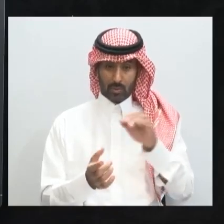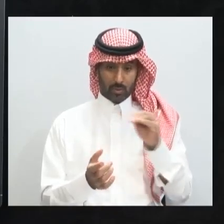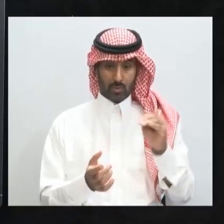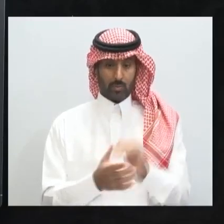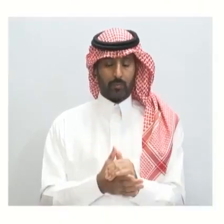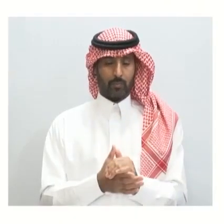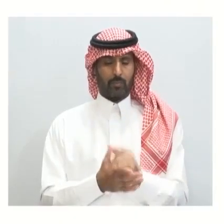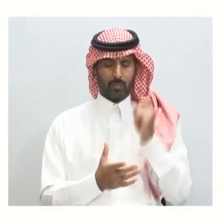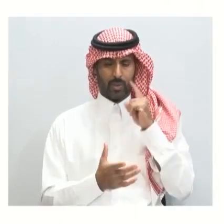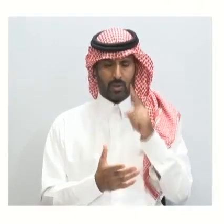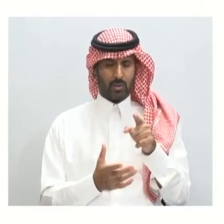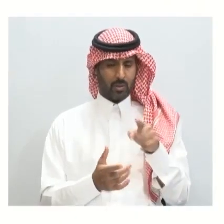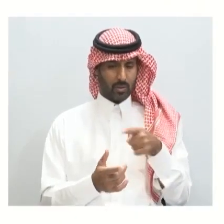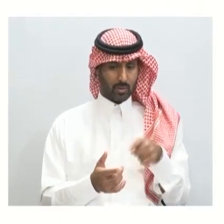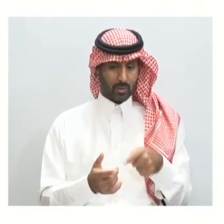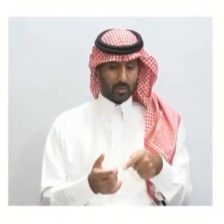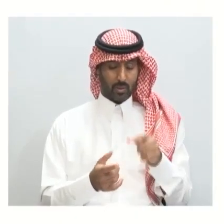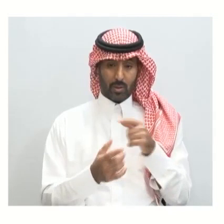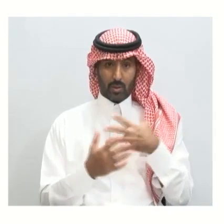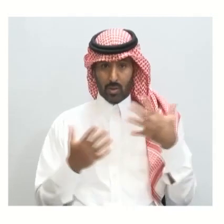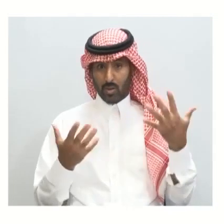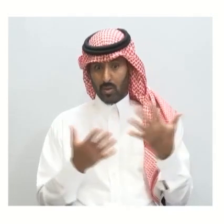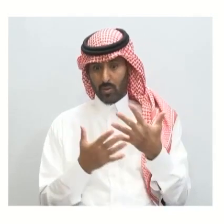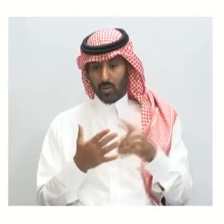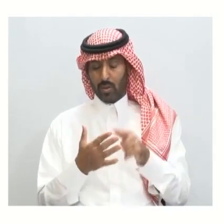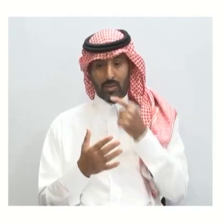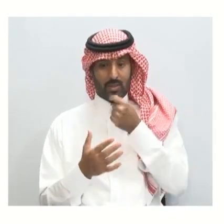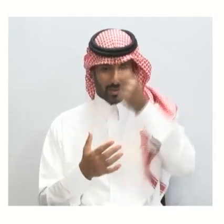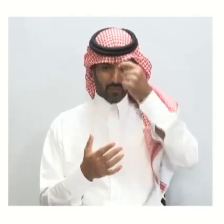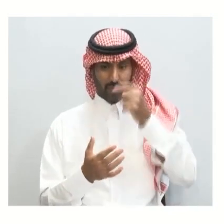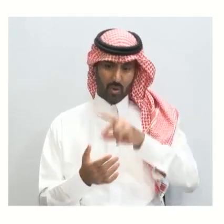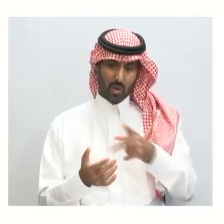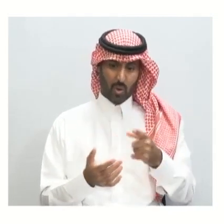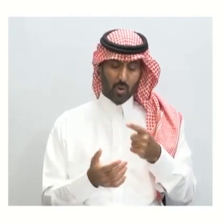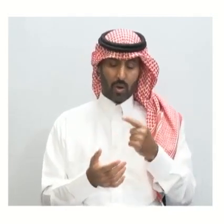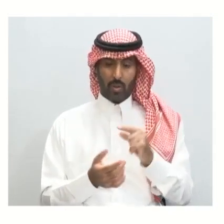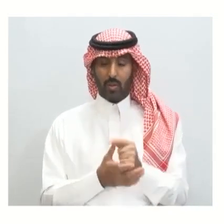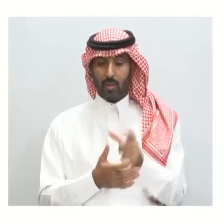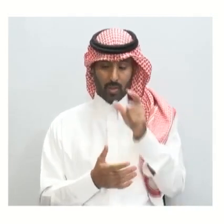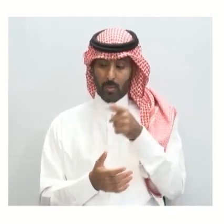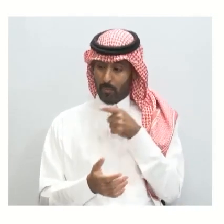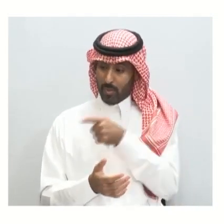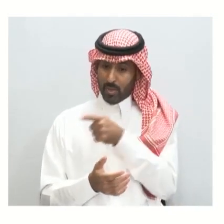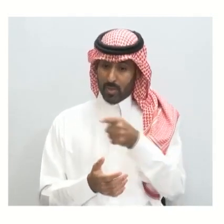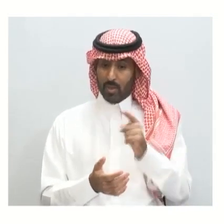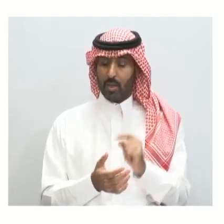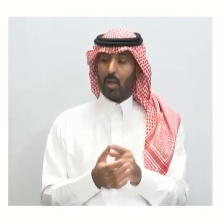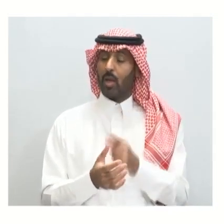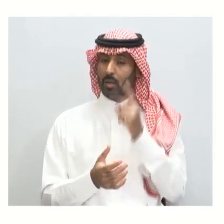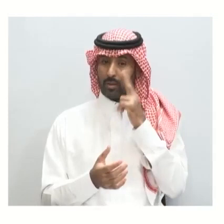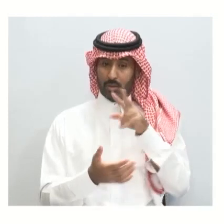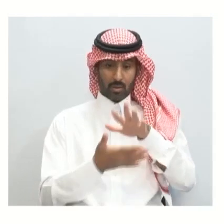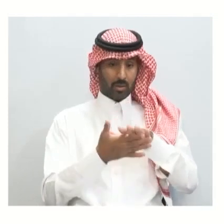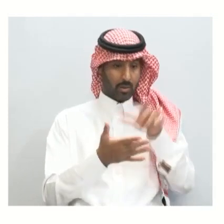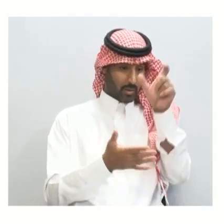sentence and just tick whether the underlined word is an adjective or a pronoun. And you can see that we have here the column just to show